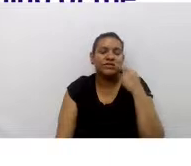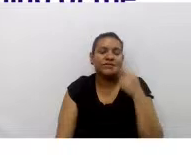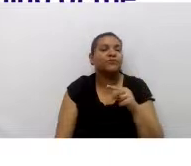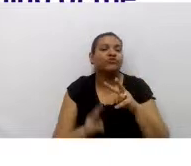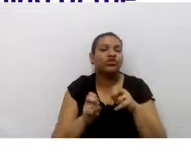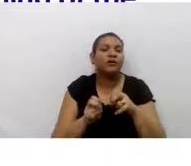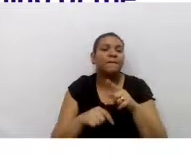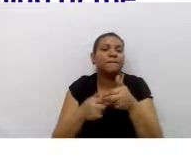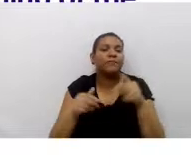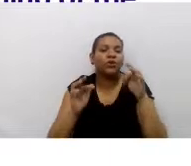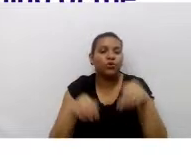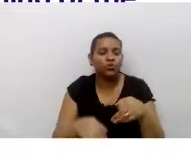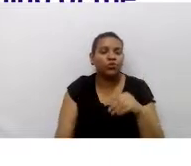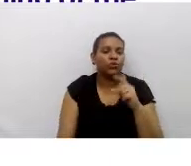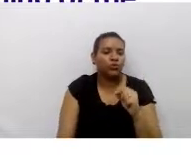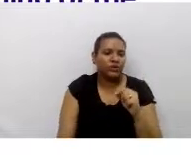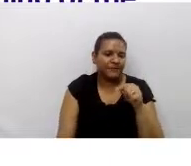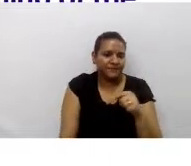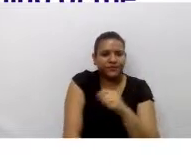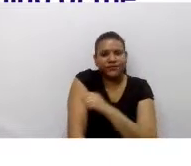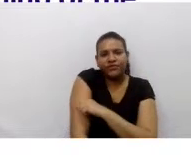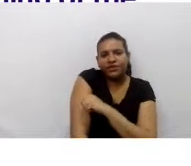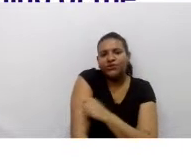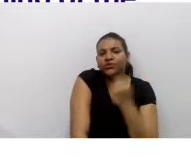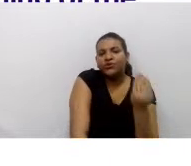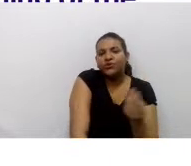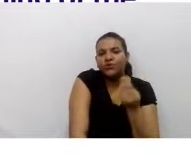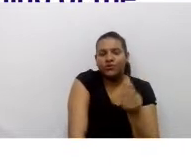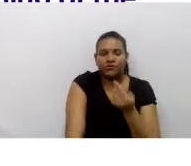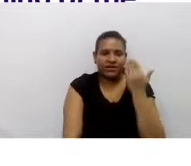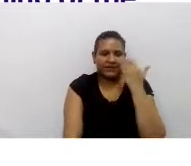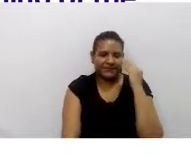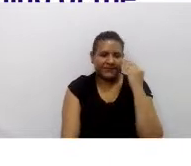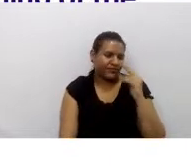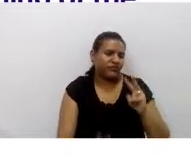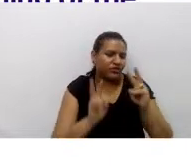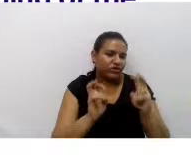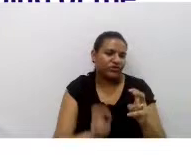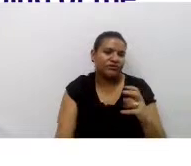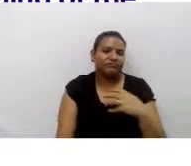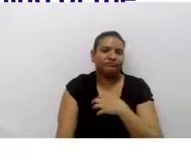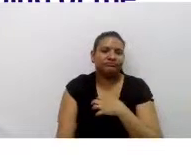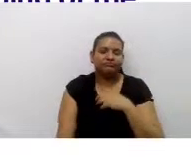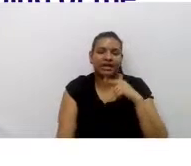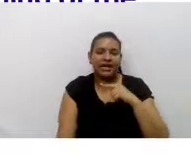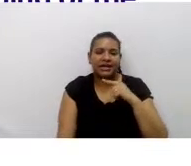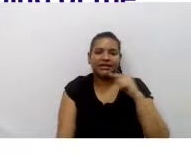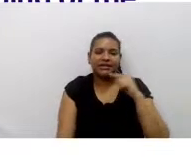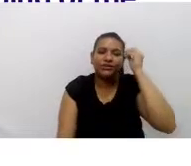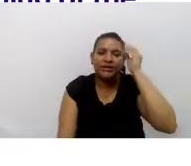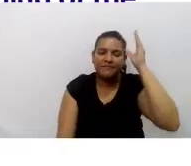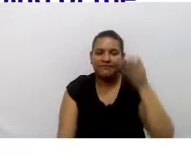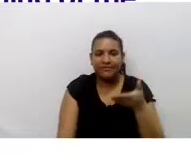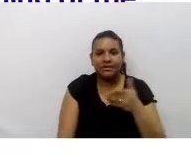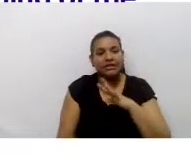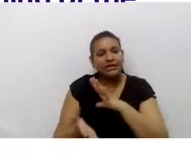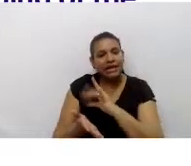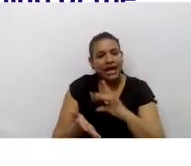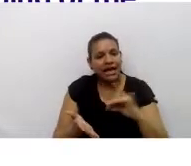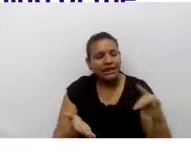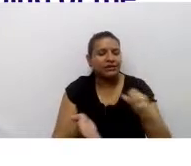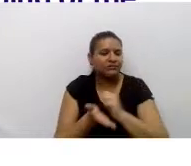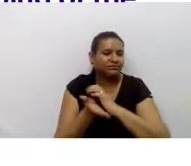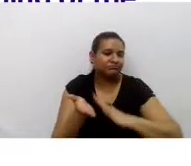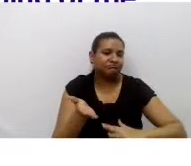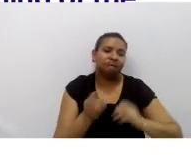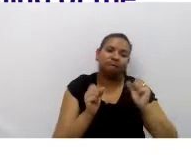understanding of knowledge or a skill. For each task, you can offer more than one way in which learners can show their